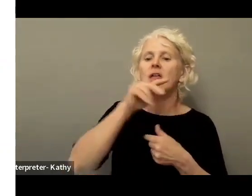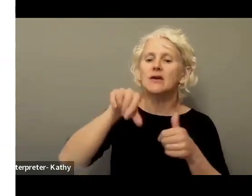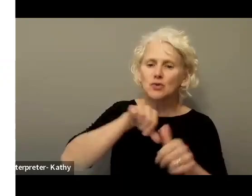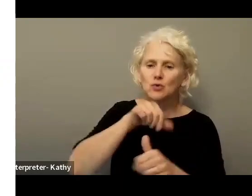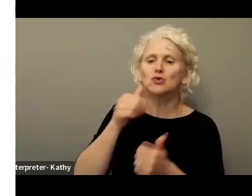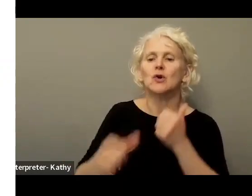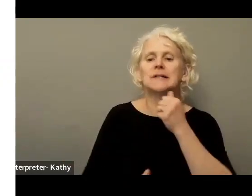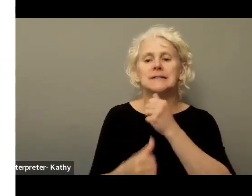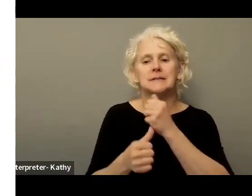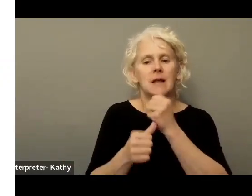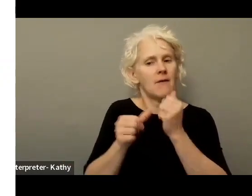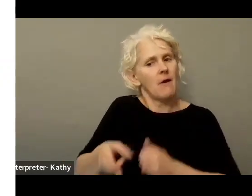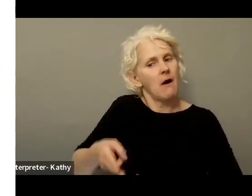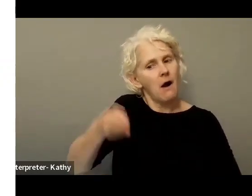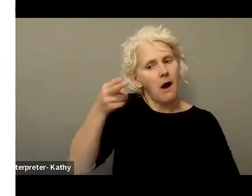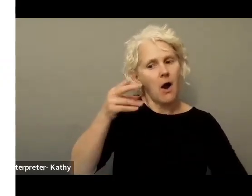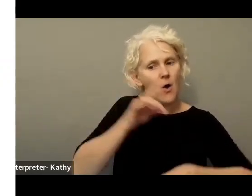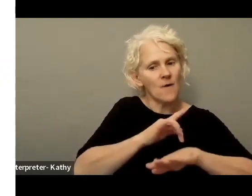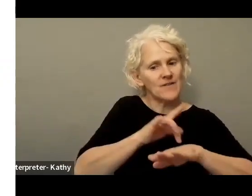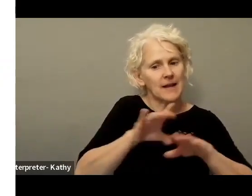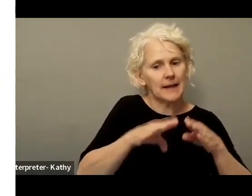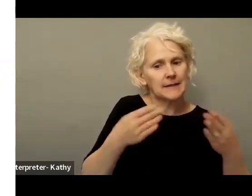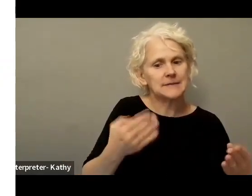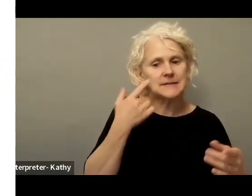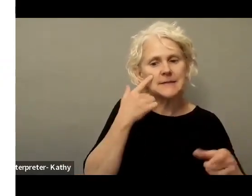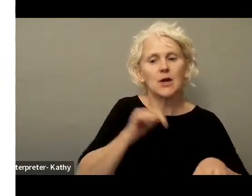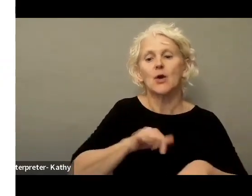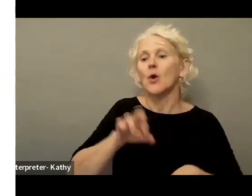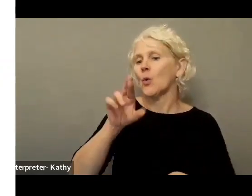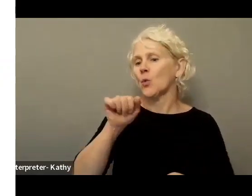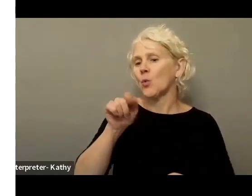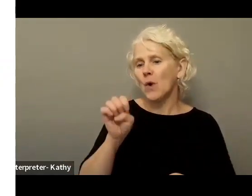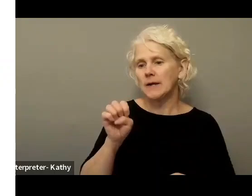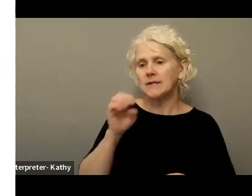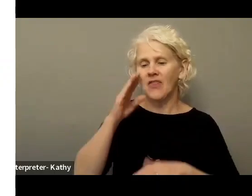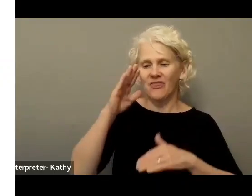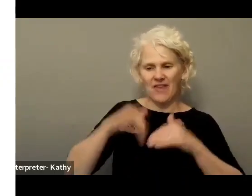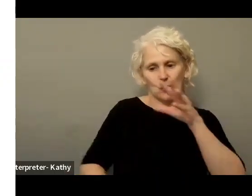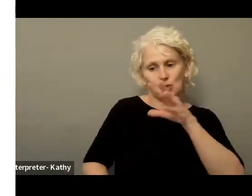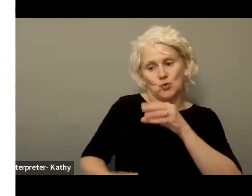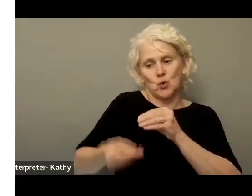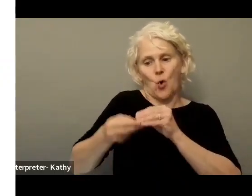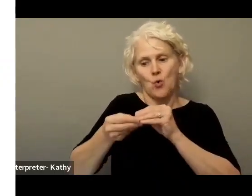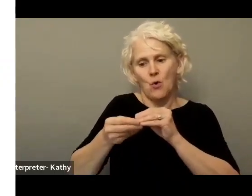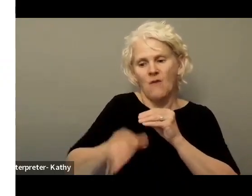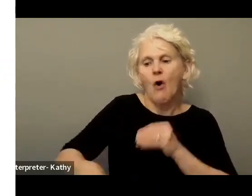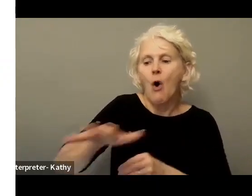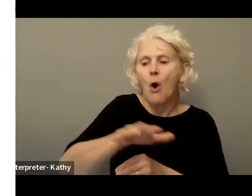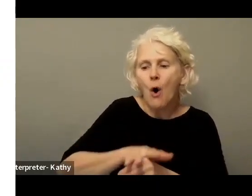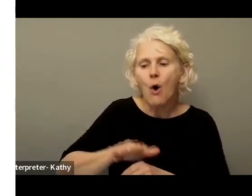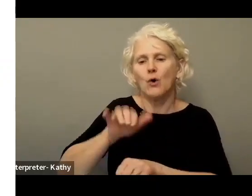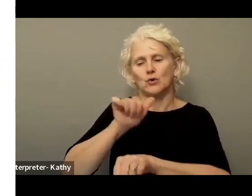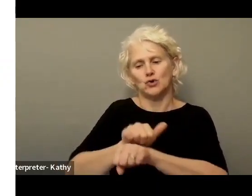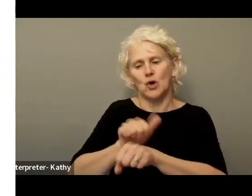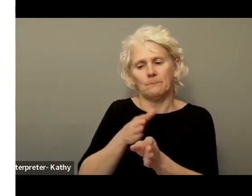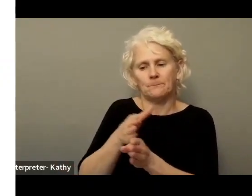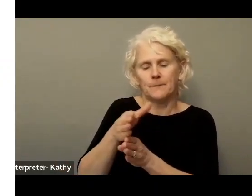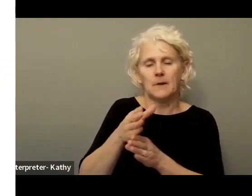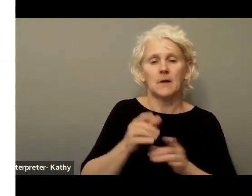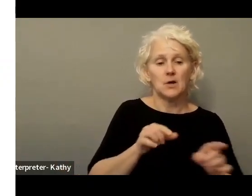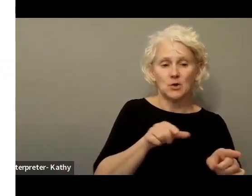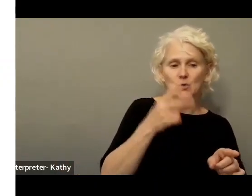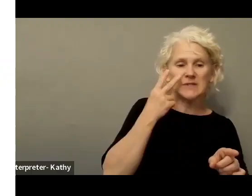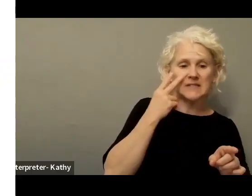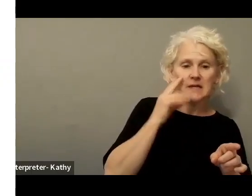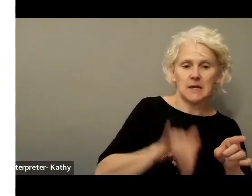rates than total all industries. And then since the pandemic, for lack of a better term, it's more